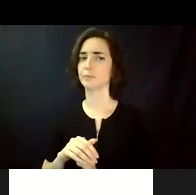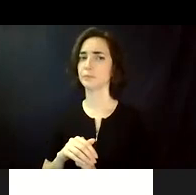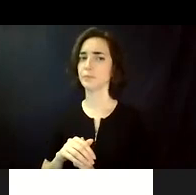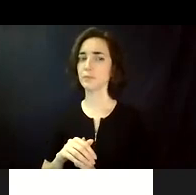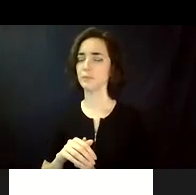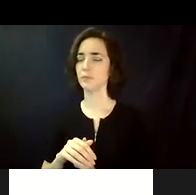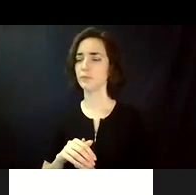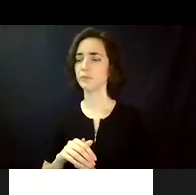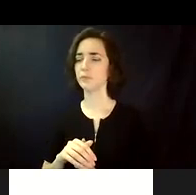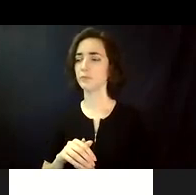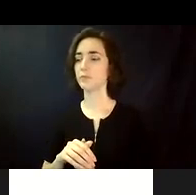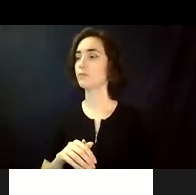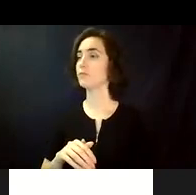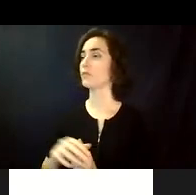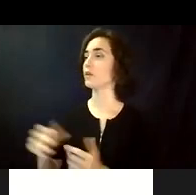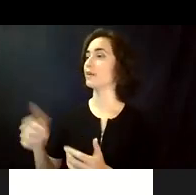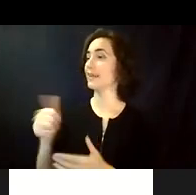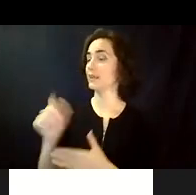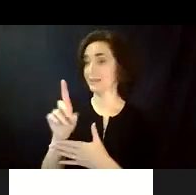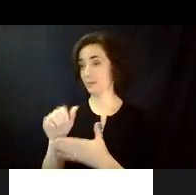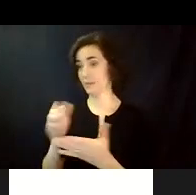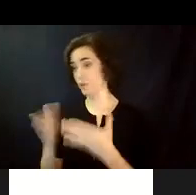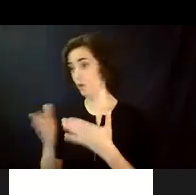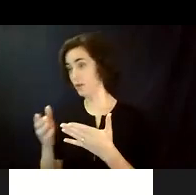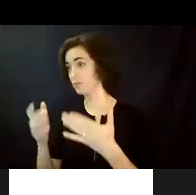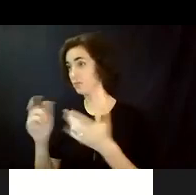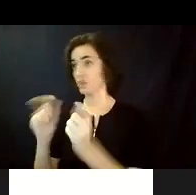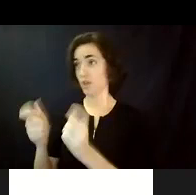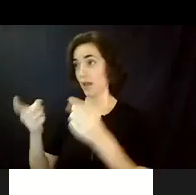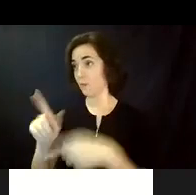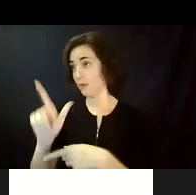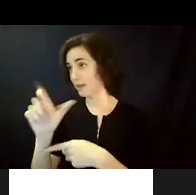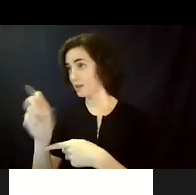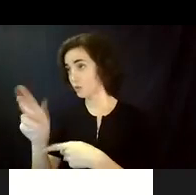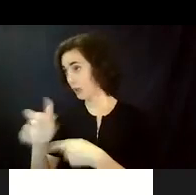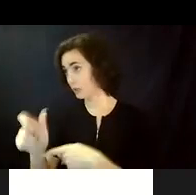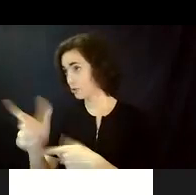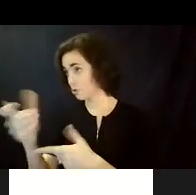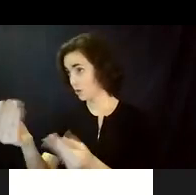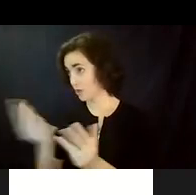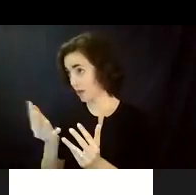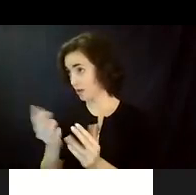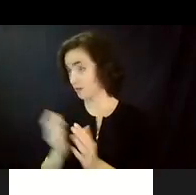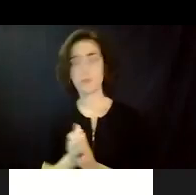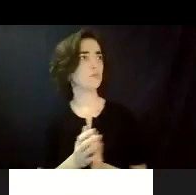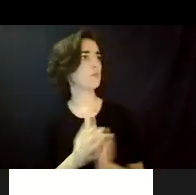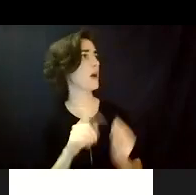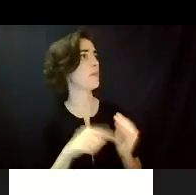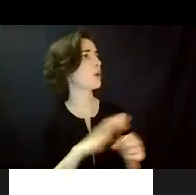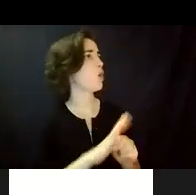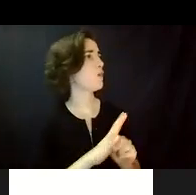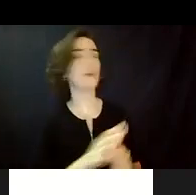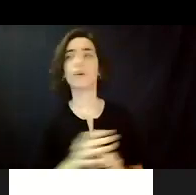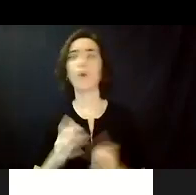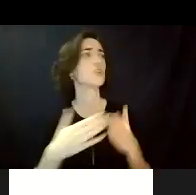disability services that you'd like to share that are happening at LSU? In regard to Disability. COVID, Yes. or just in